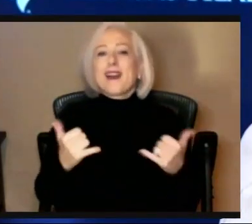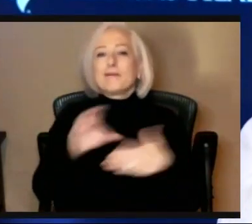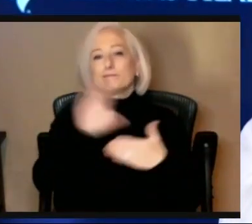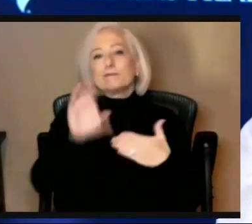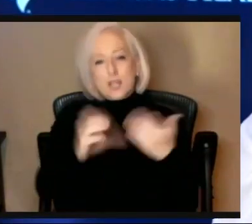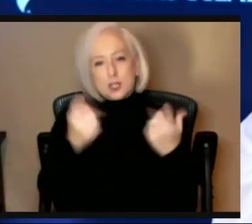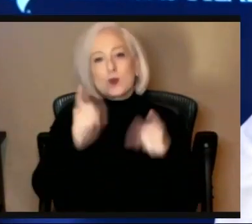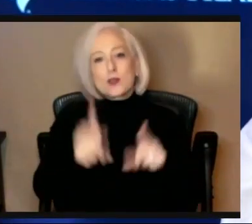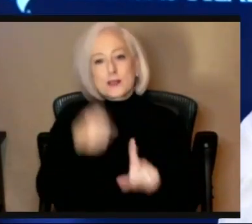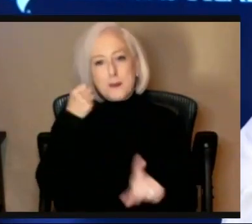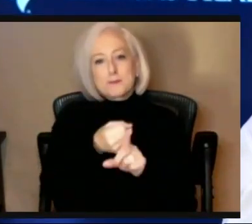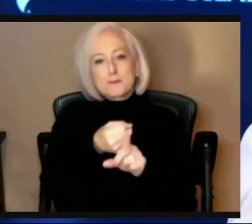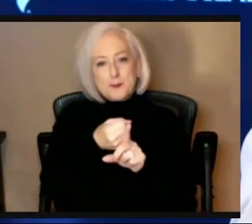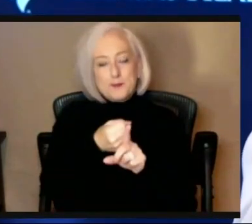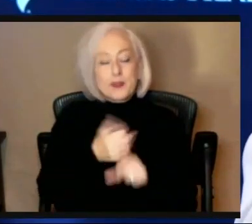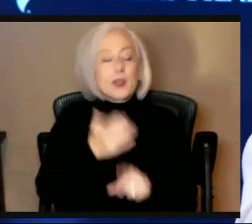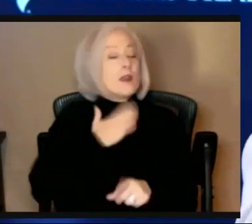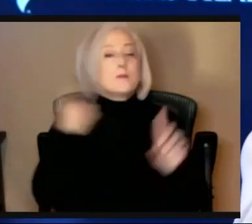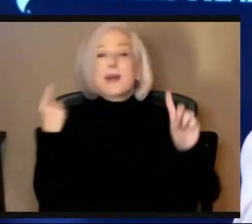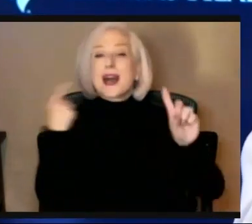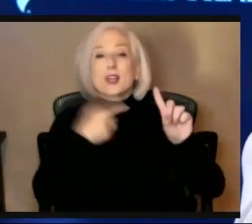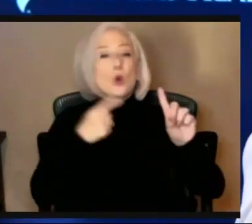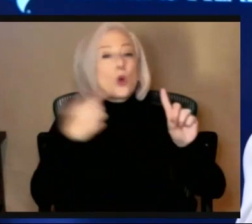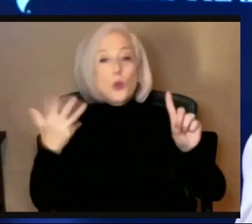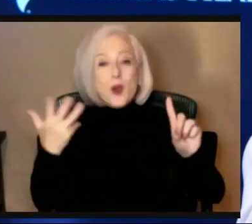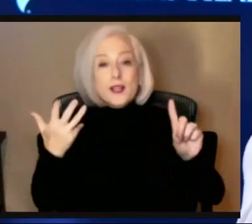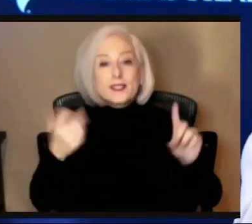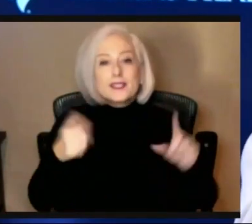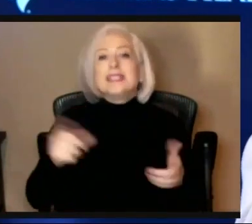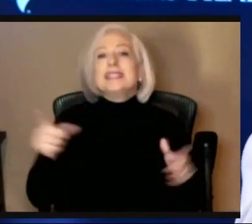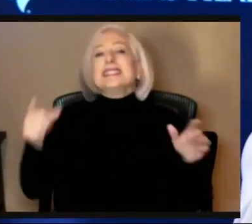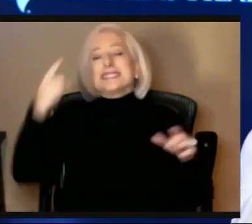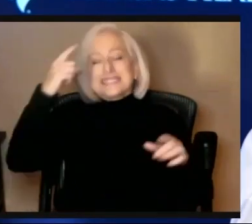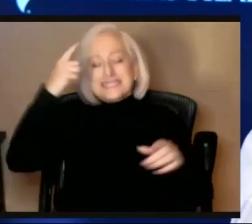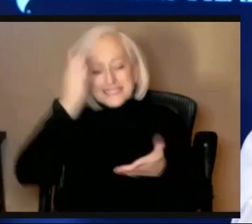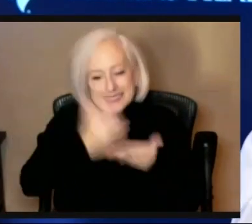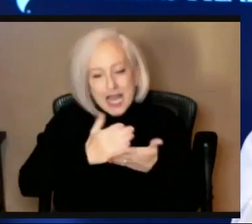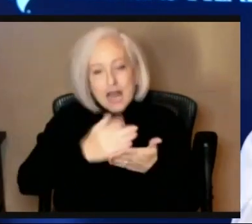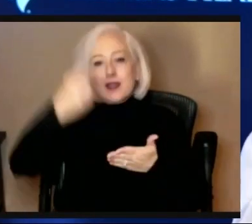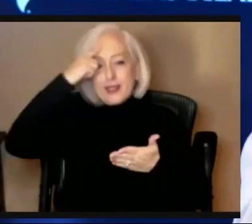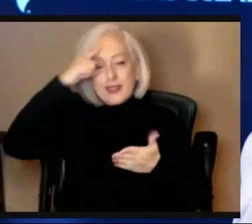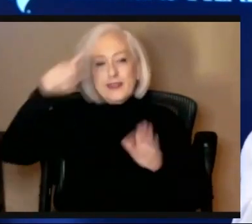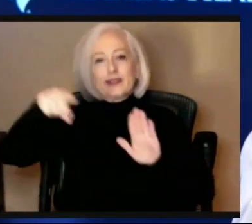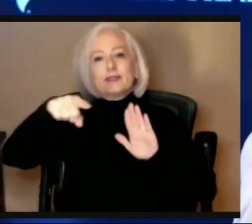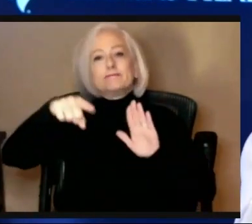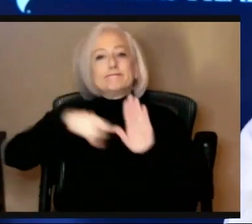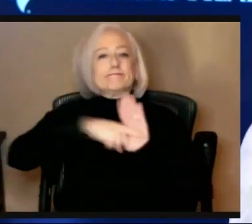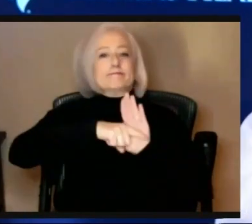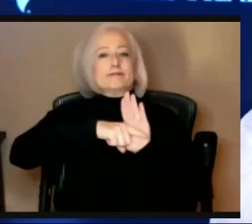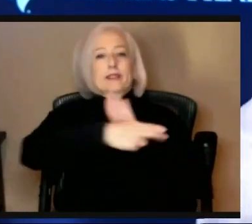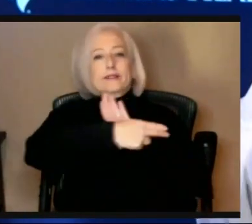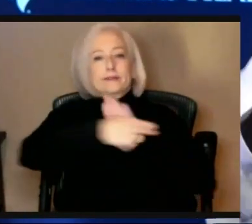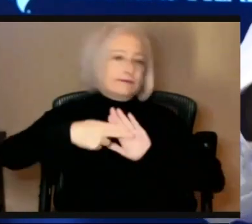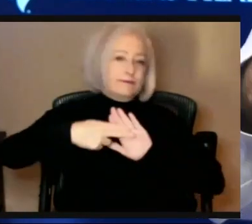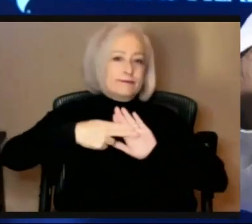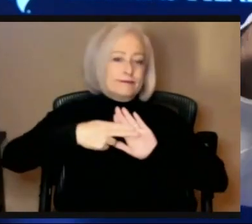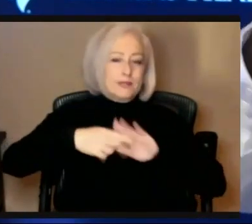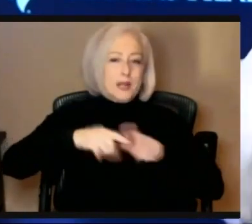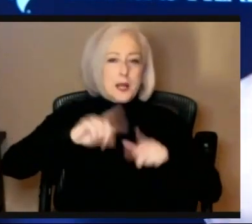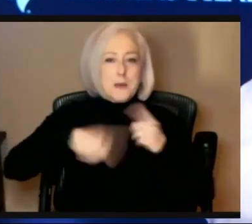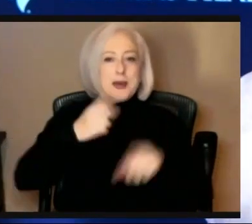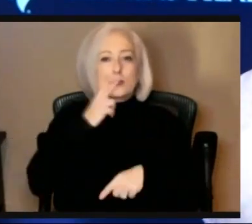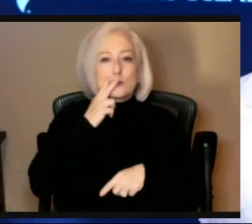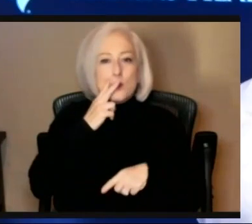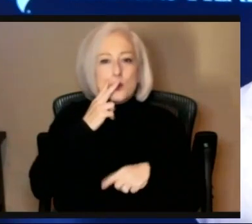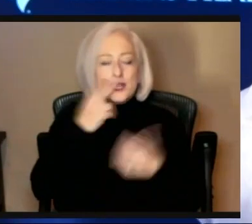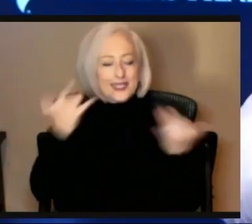anything, is stop having the stigma about it. It's okay. And but more importantly, what can you do